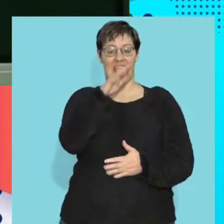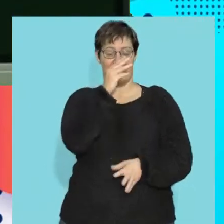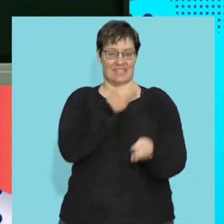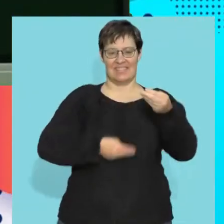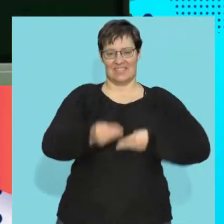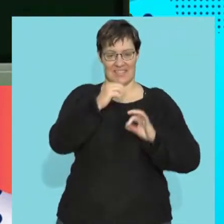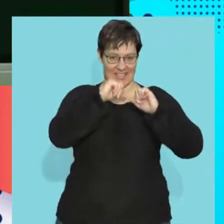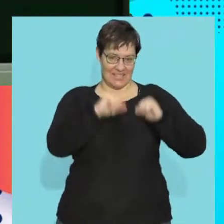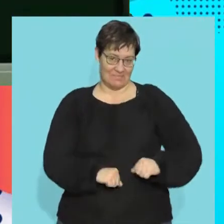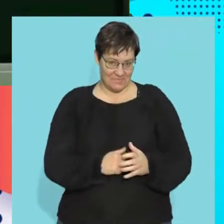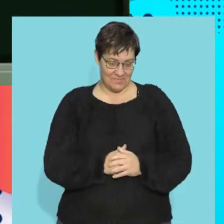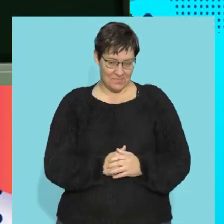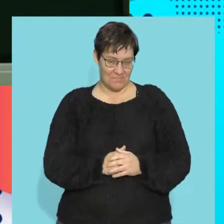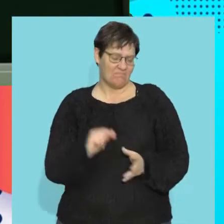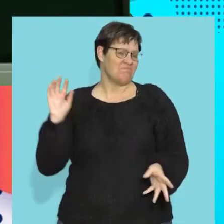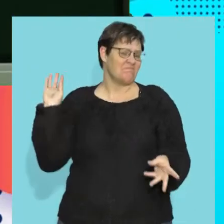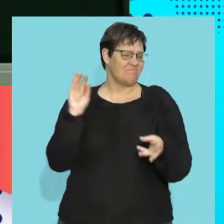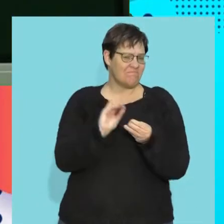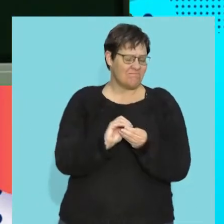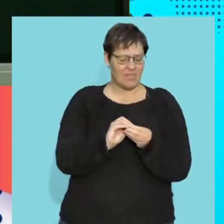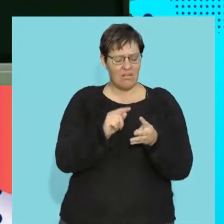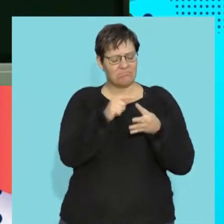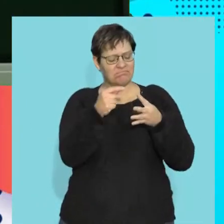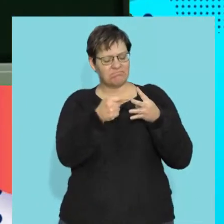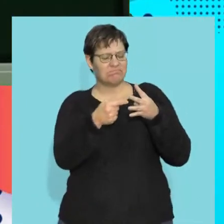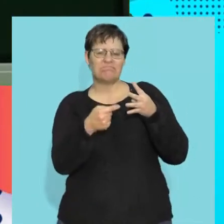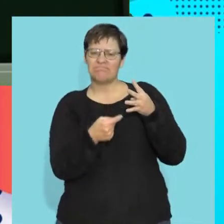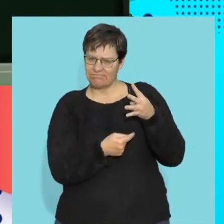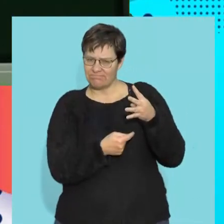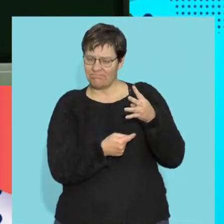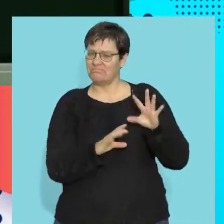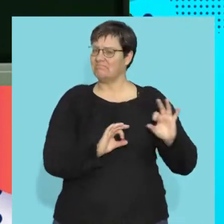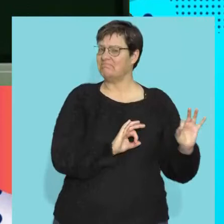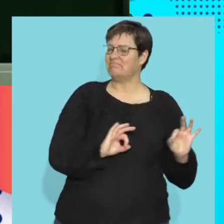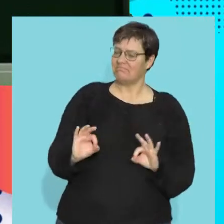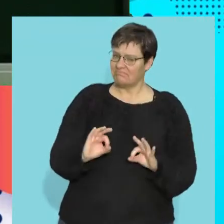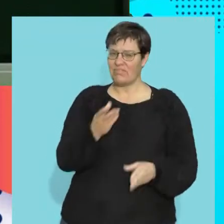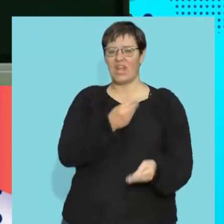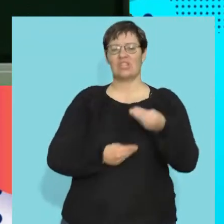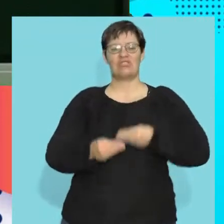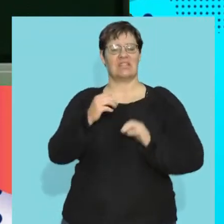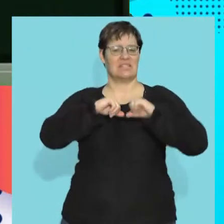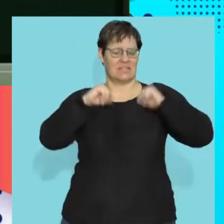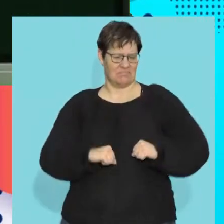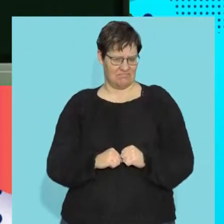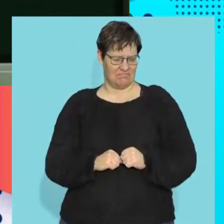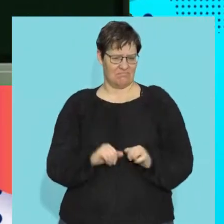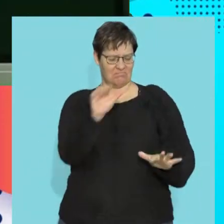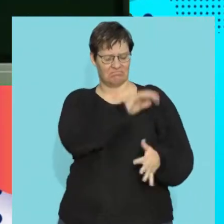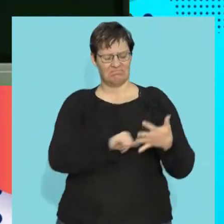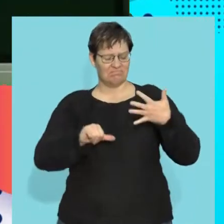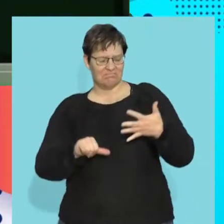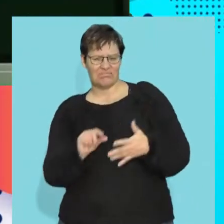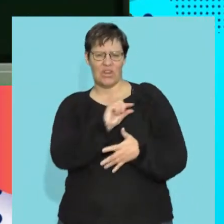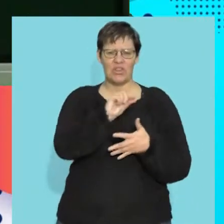we looked at all of the ways that make an efficient gaseous exchange system. We looked at the thin, the